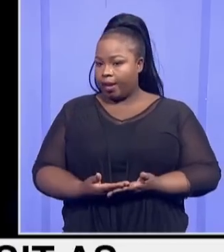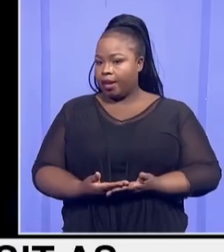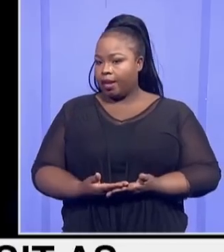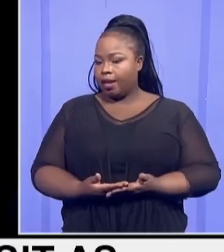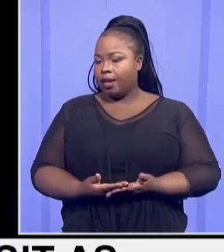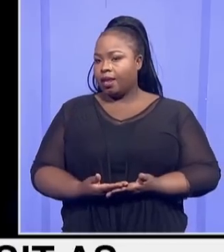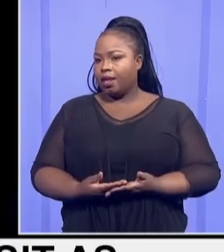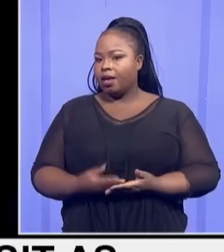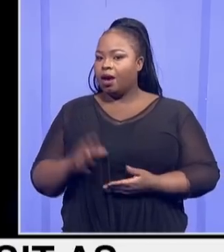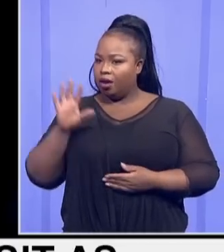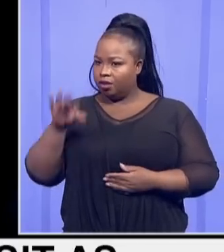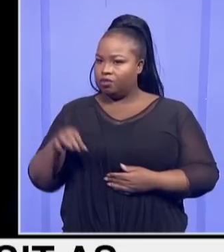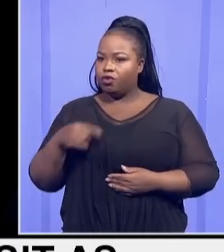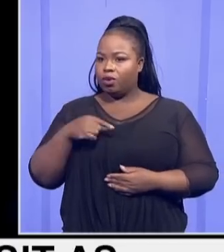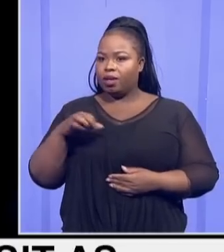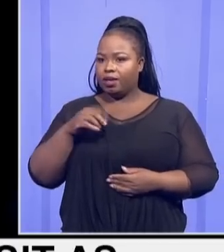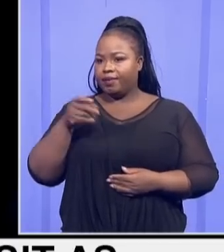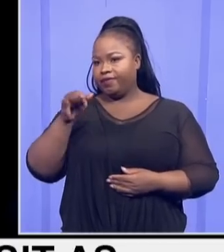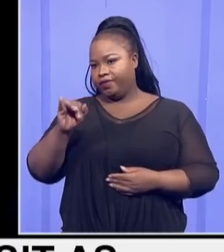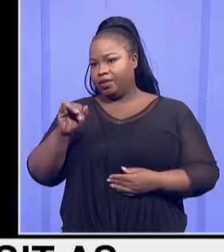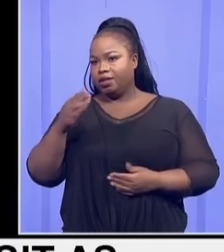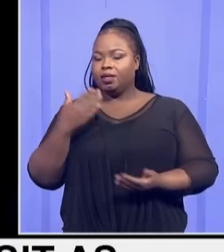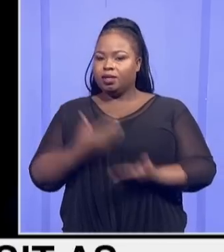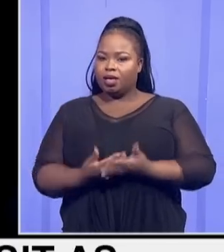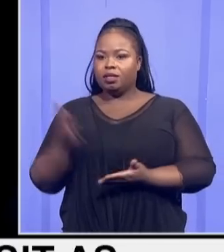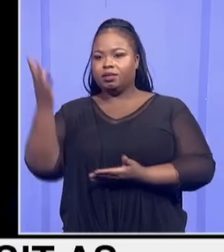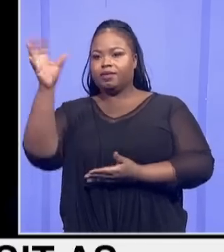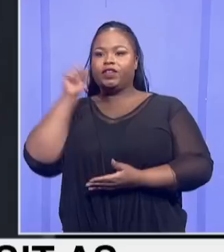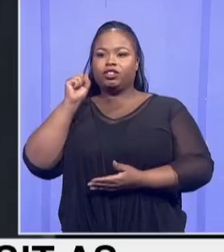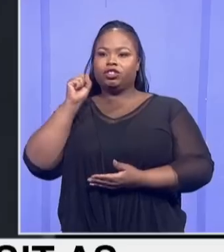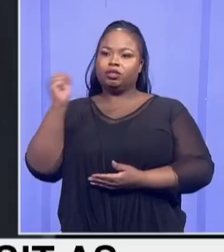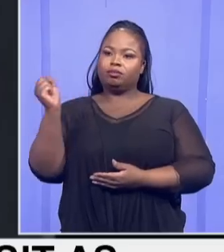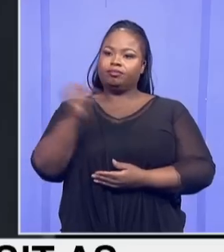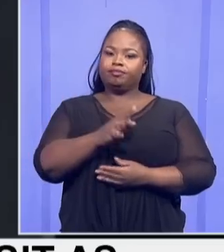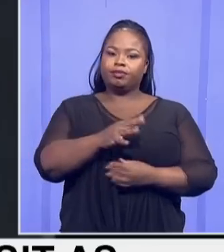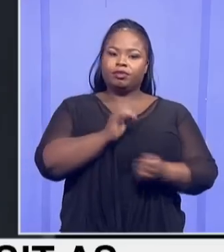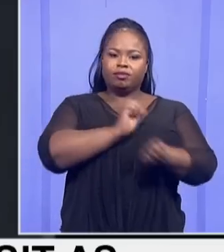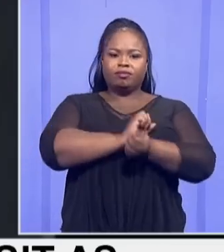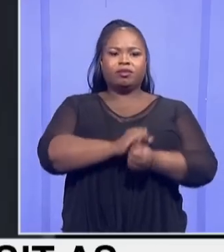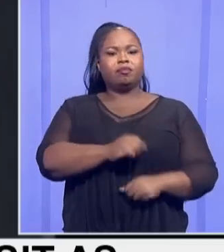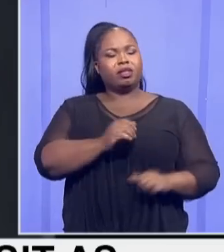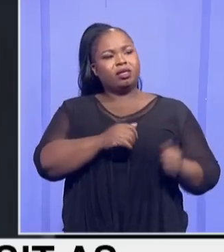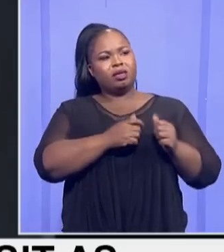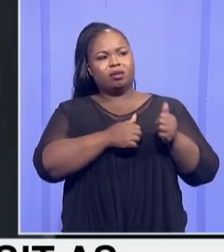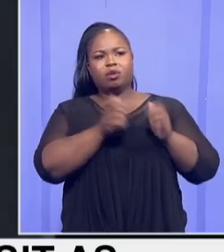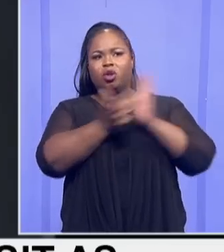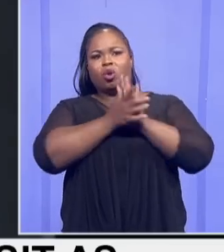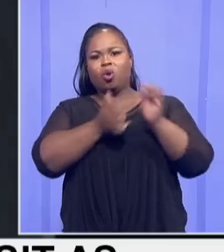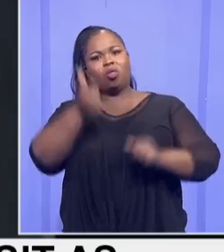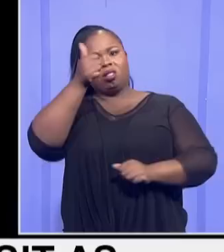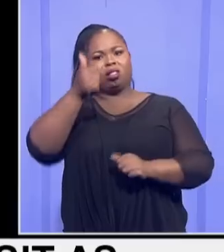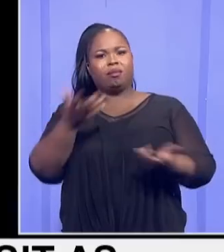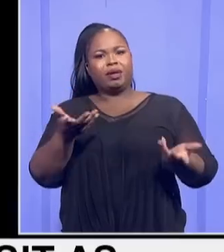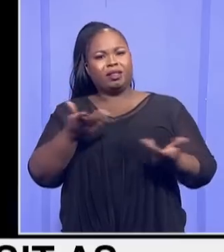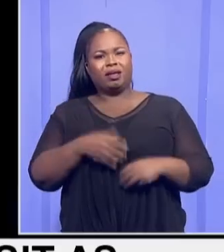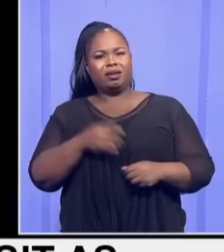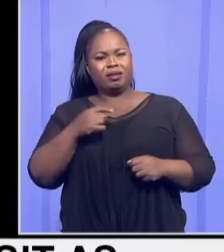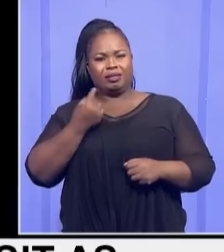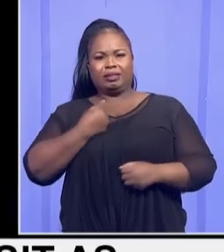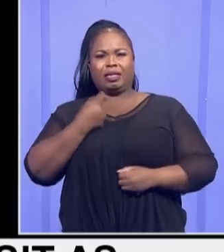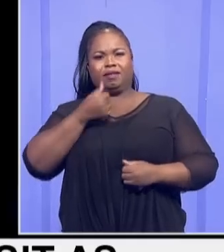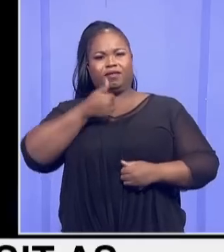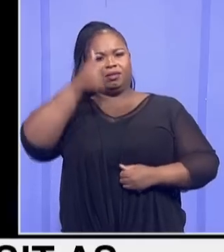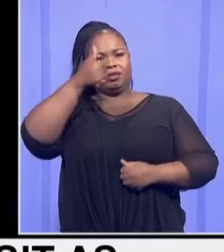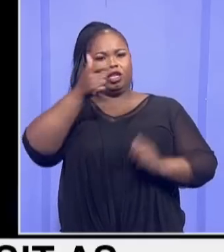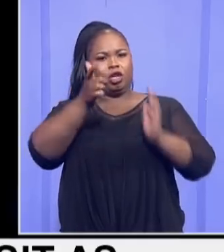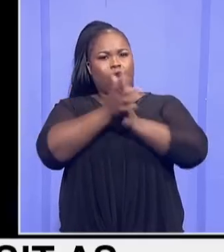for a Gaddafi to be indicted or an al-Bashir, they're above the law. What kind of justice is that? And why